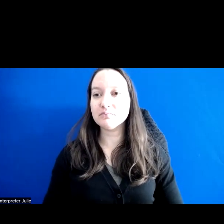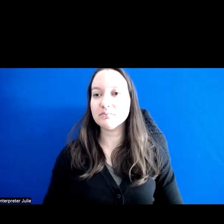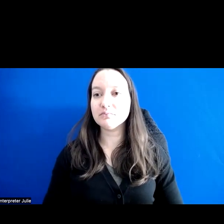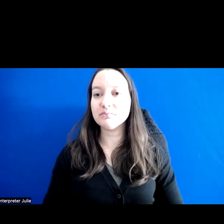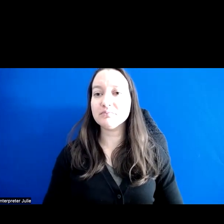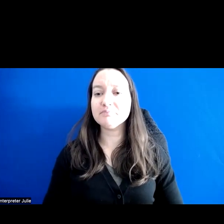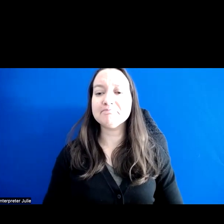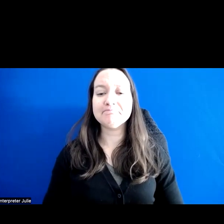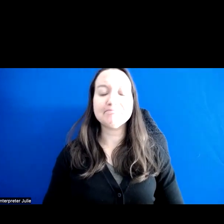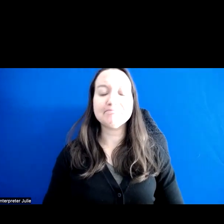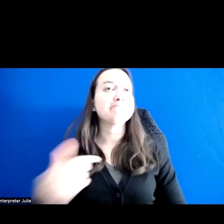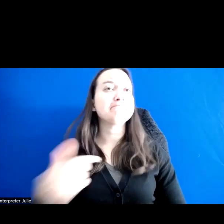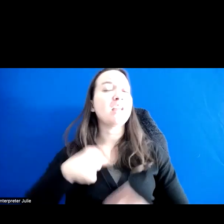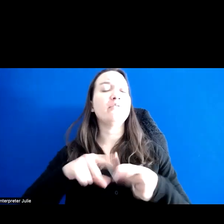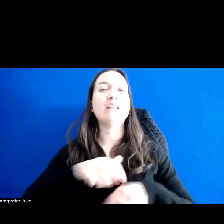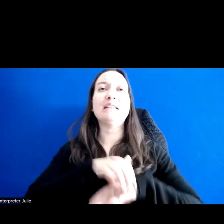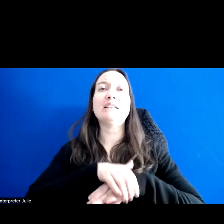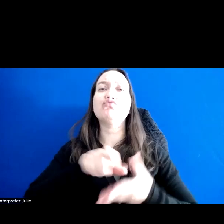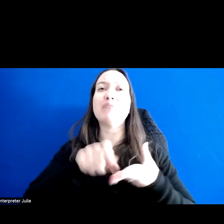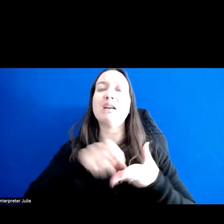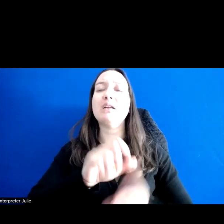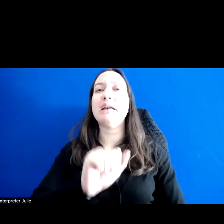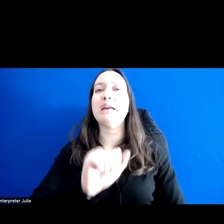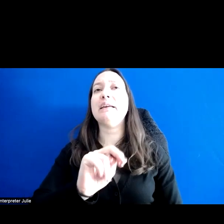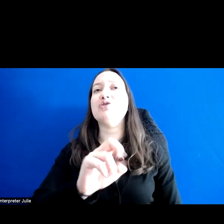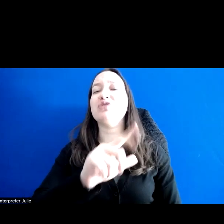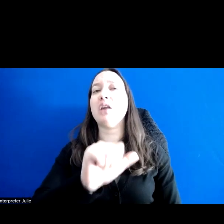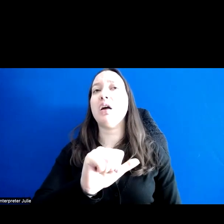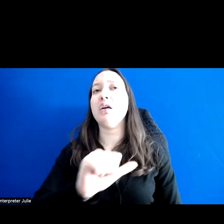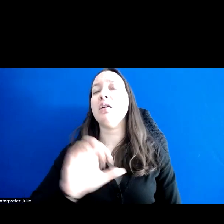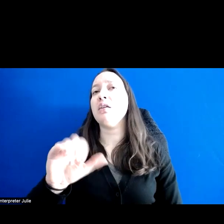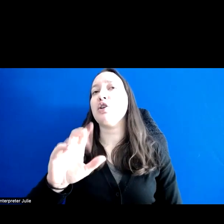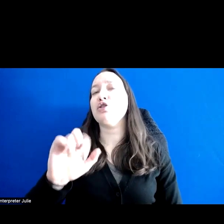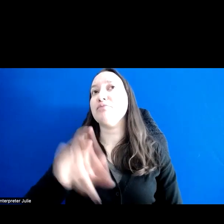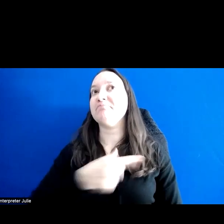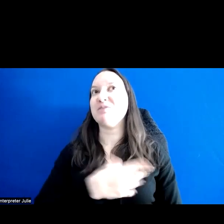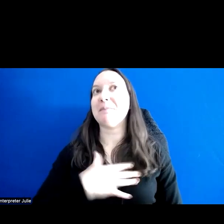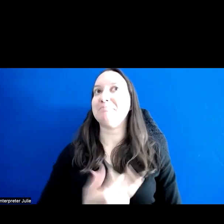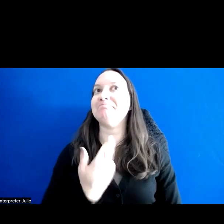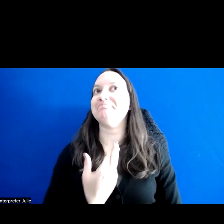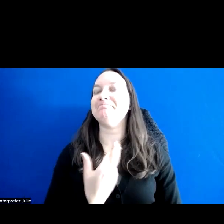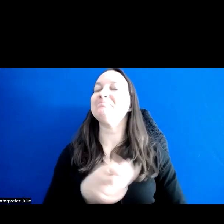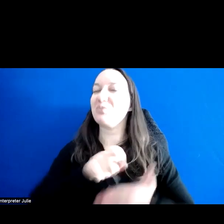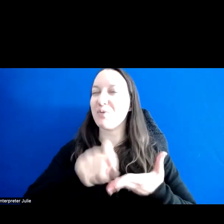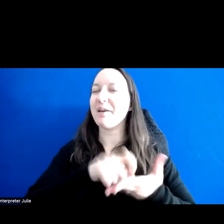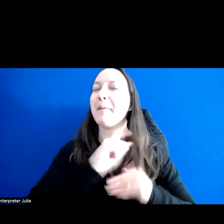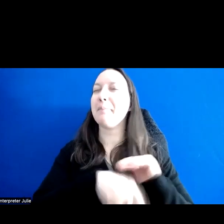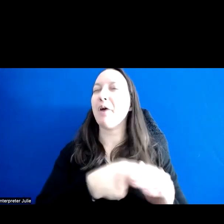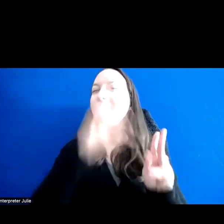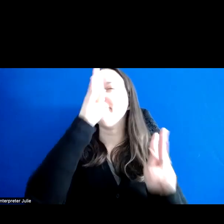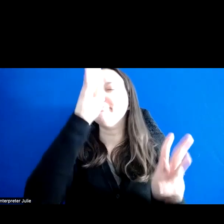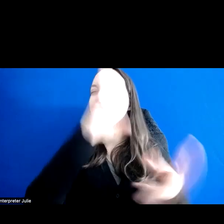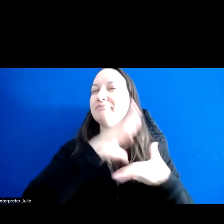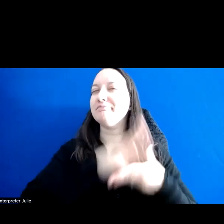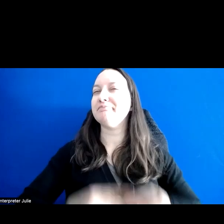I was friends with an English writer called Angela Carter, who was my best girlfriend, in fact, who wrote a lot on fairy tales. And I